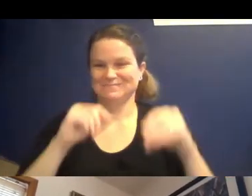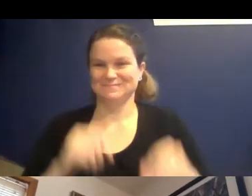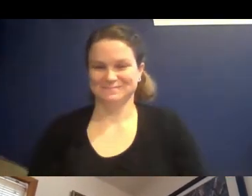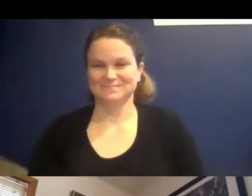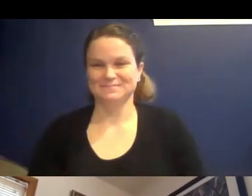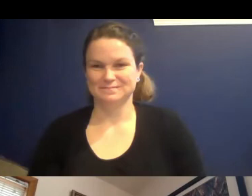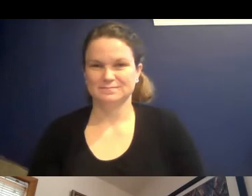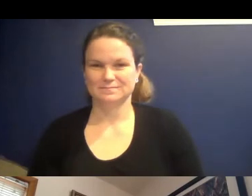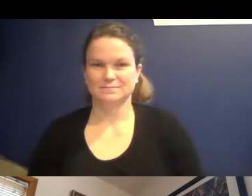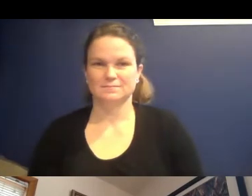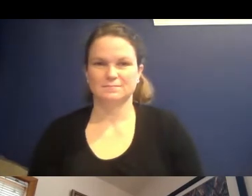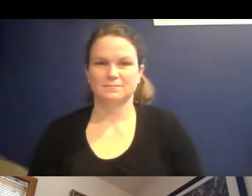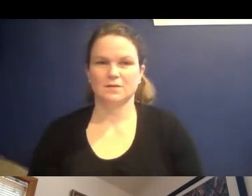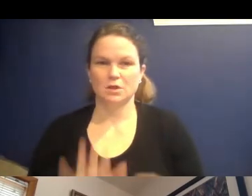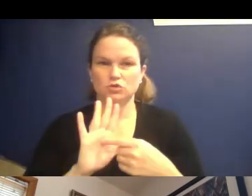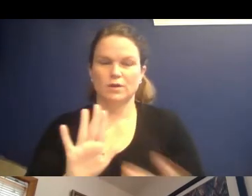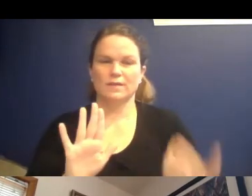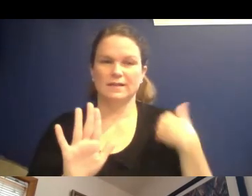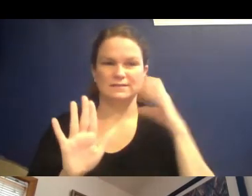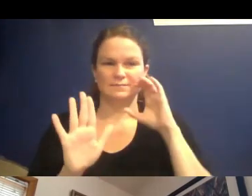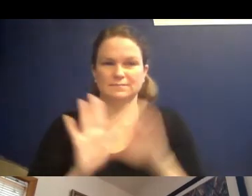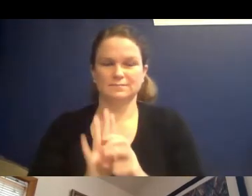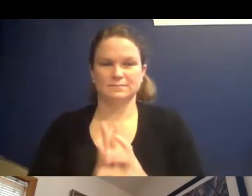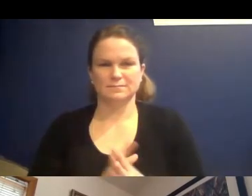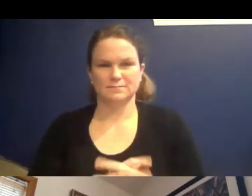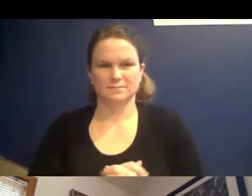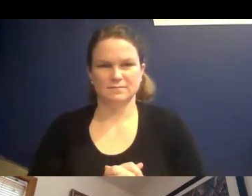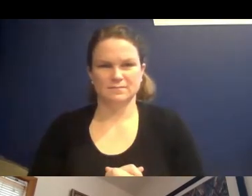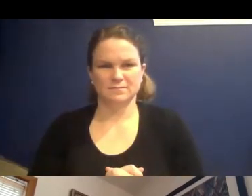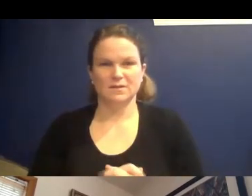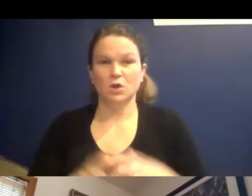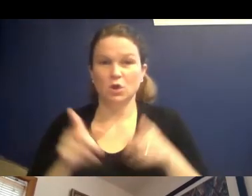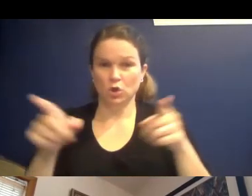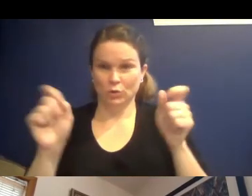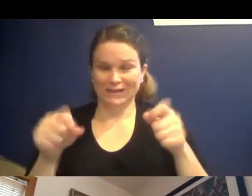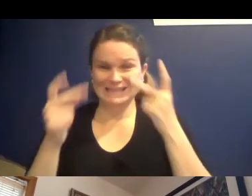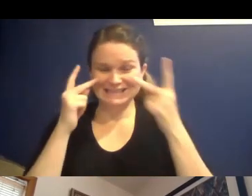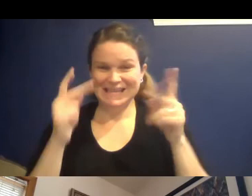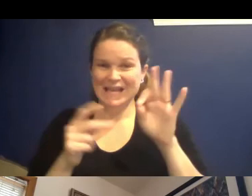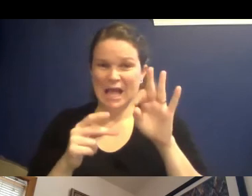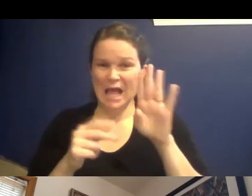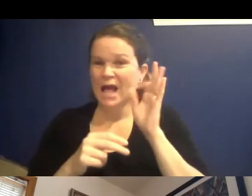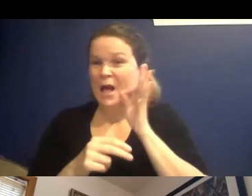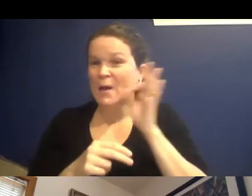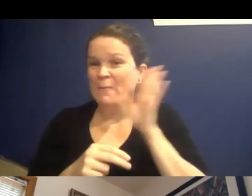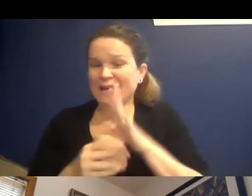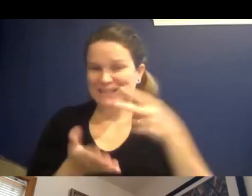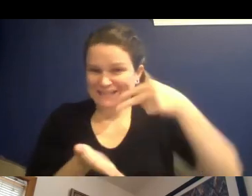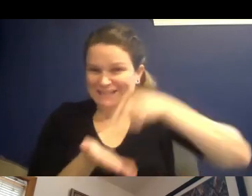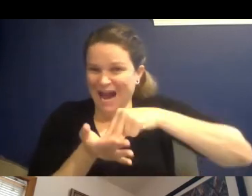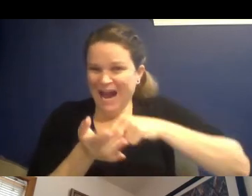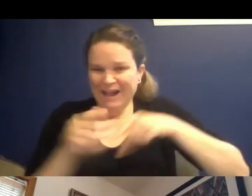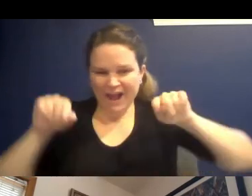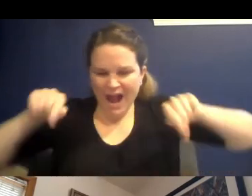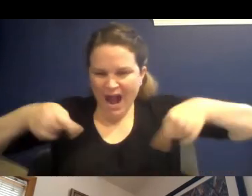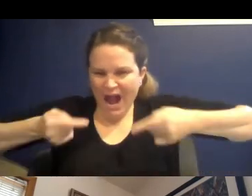milkweed. I'm going to go back to the previous slide. Let's see, you can see those bees standing there and their legs are slipping down into